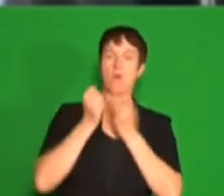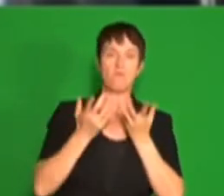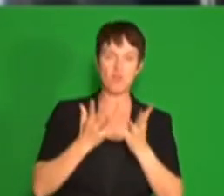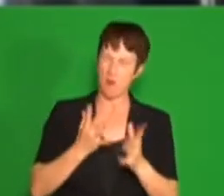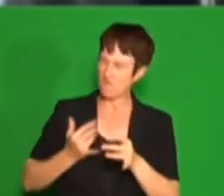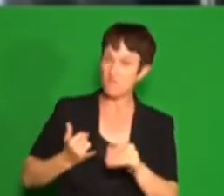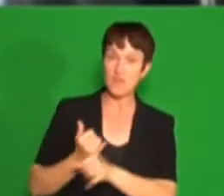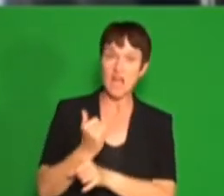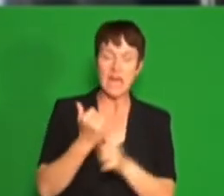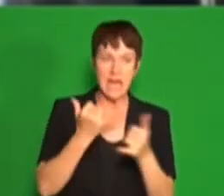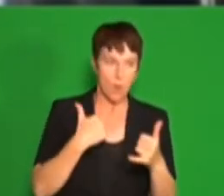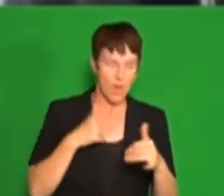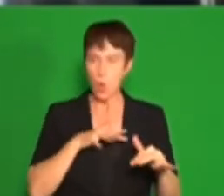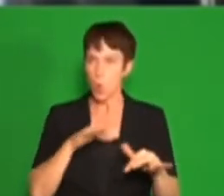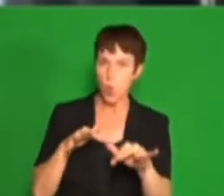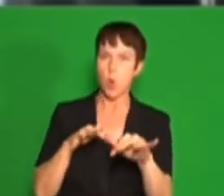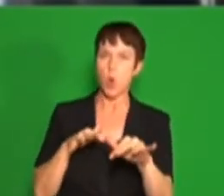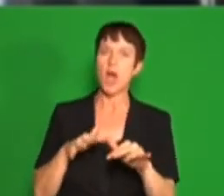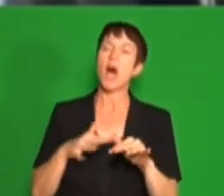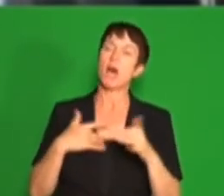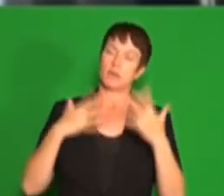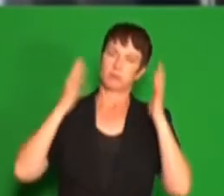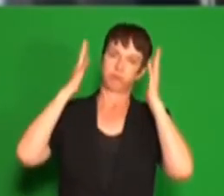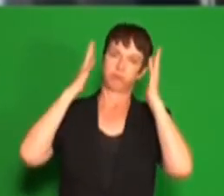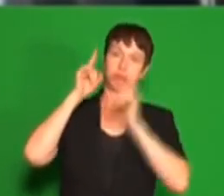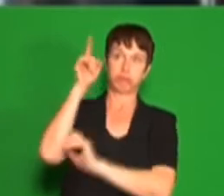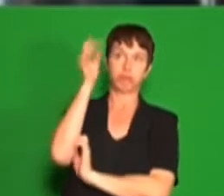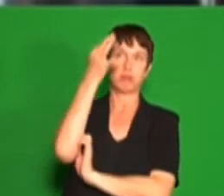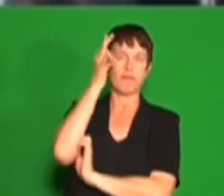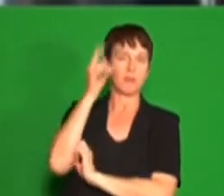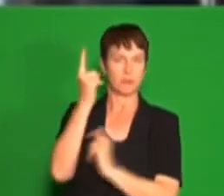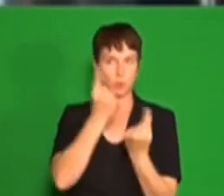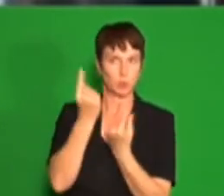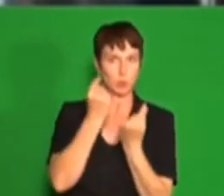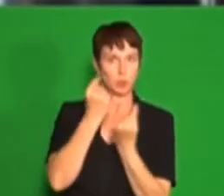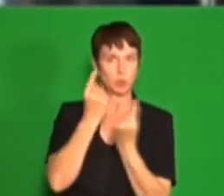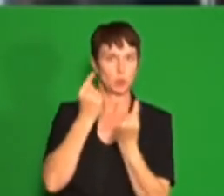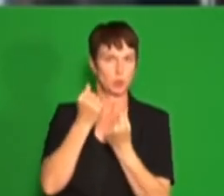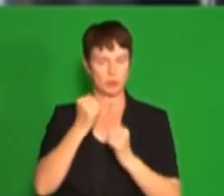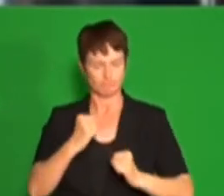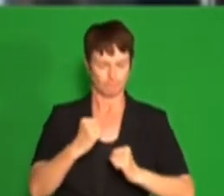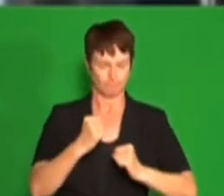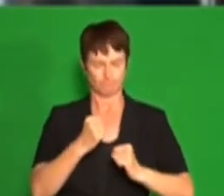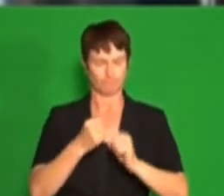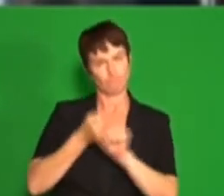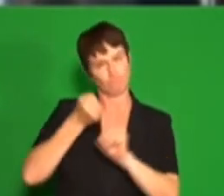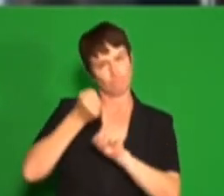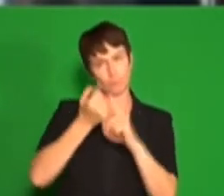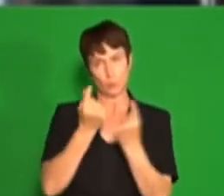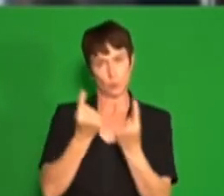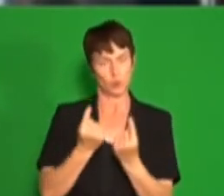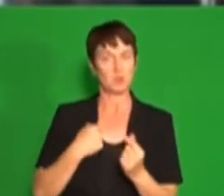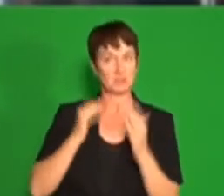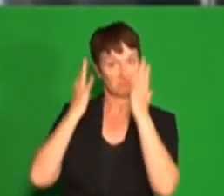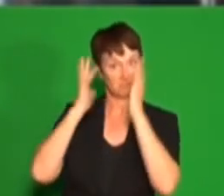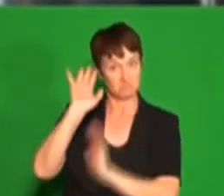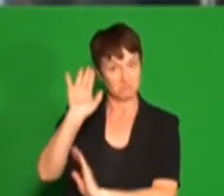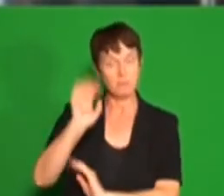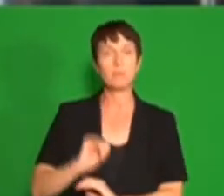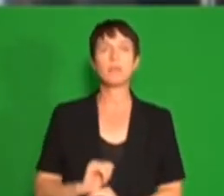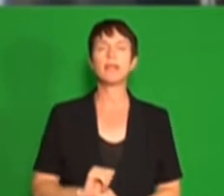glad that government decided to take the appropriate steps to stem the tide. And what we see as